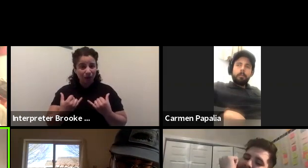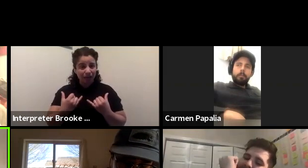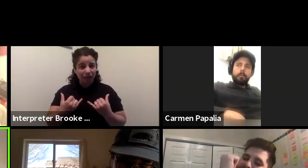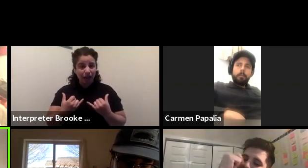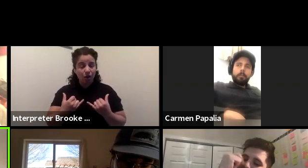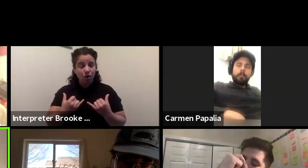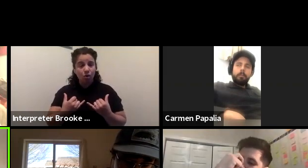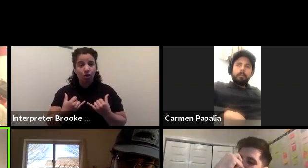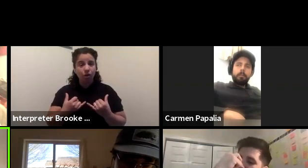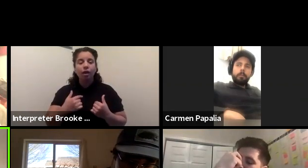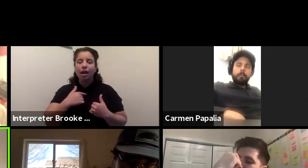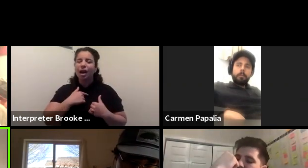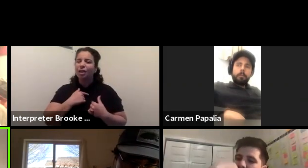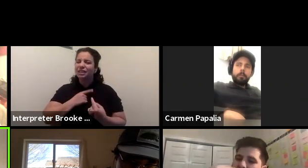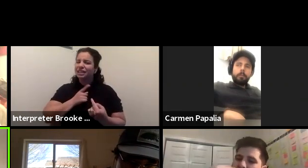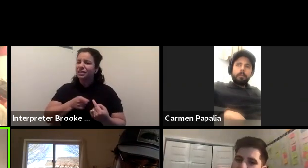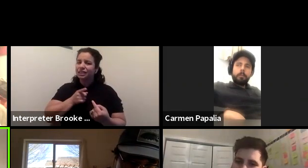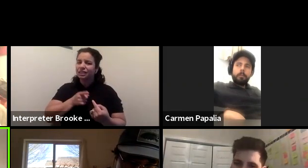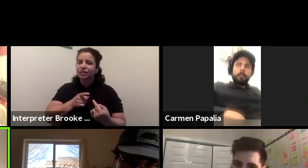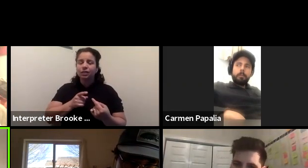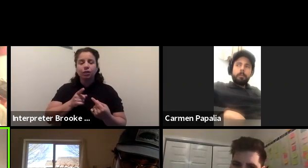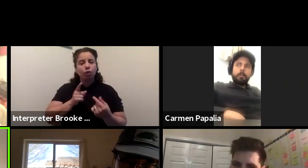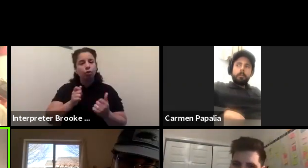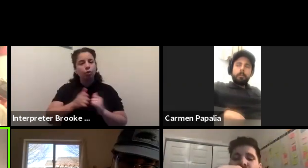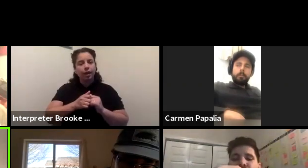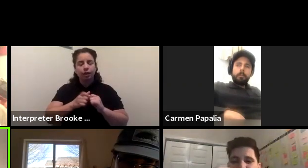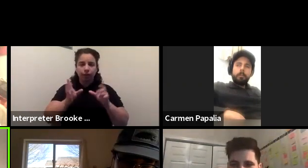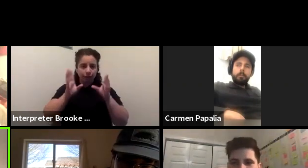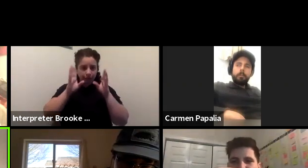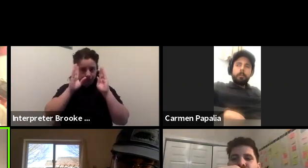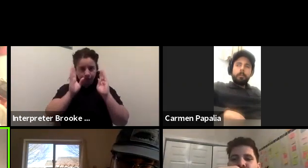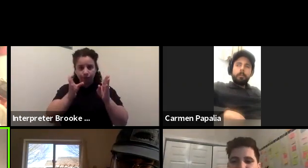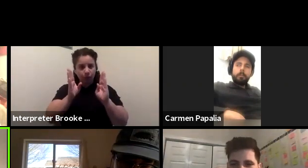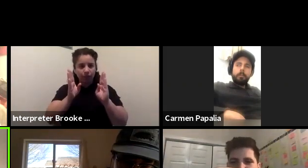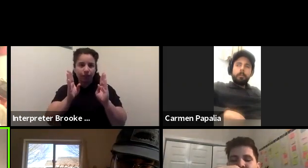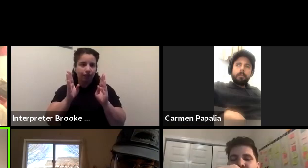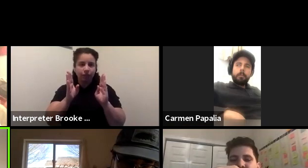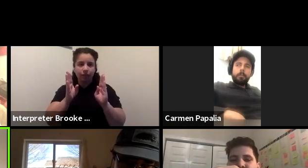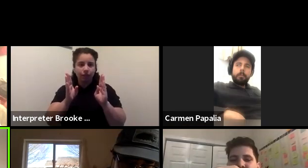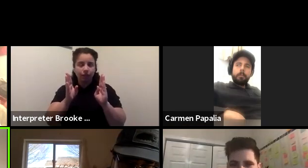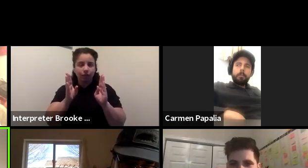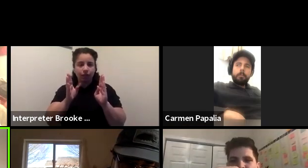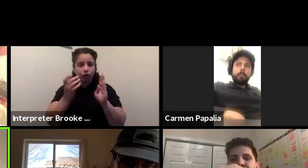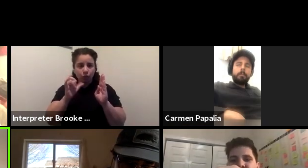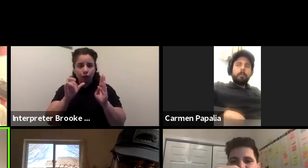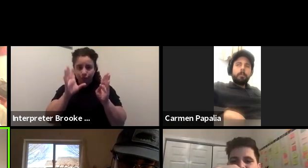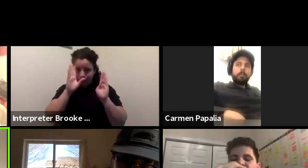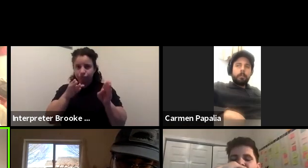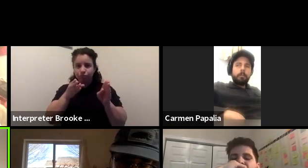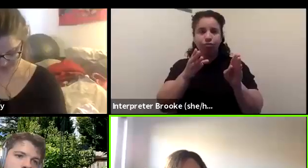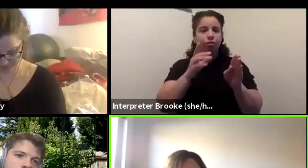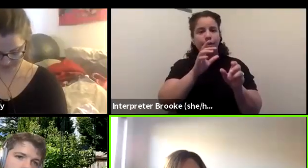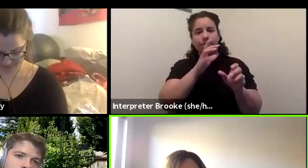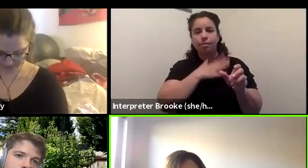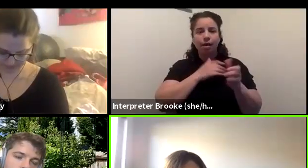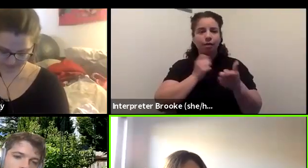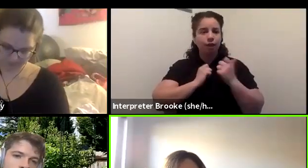having a hard time focusing on my theater work.